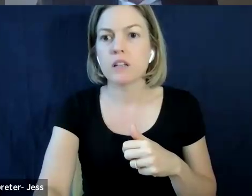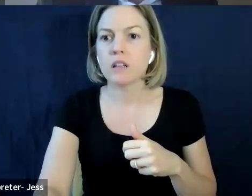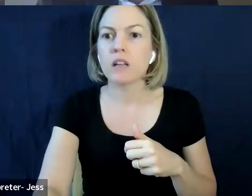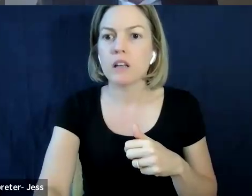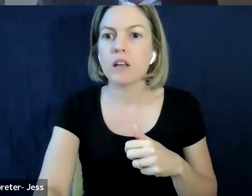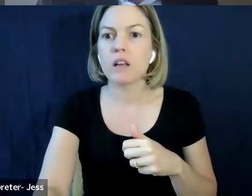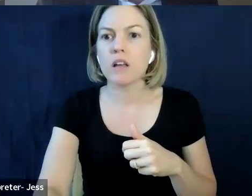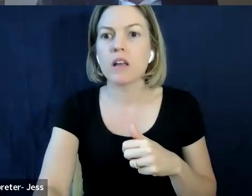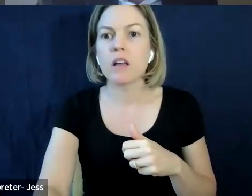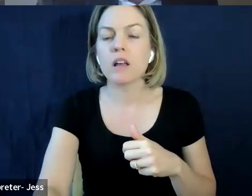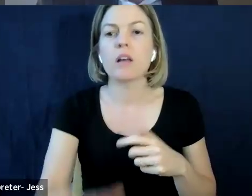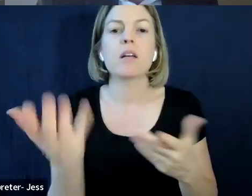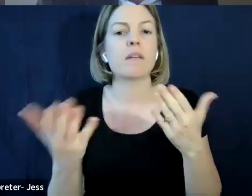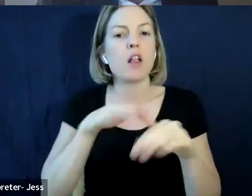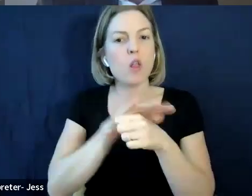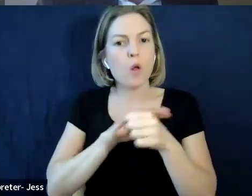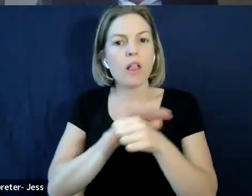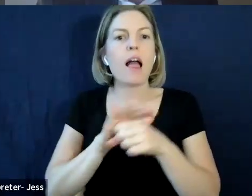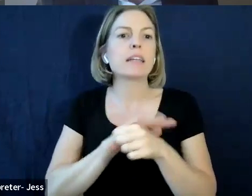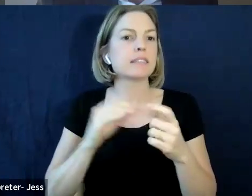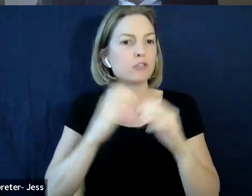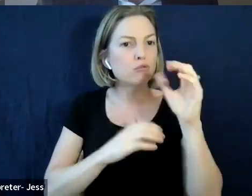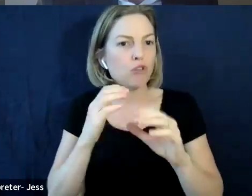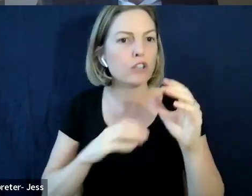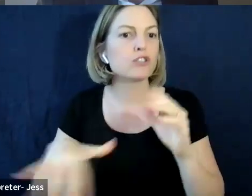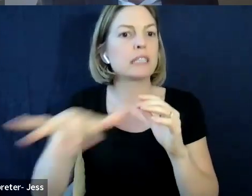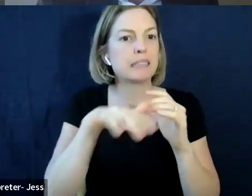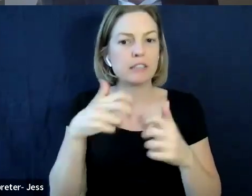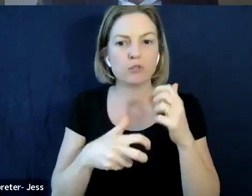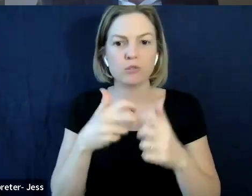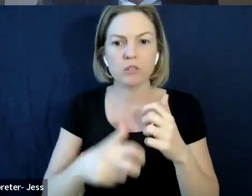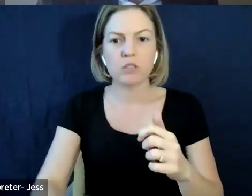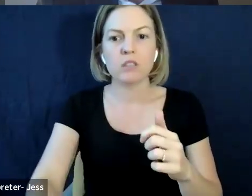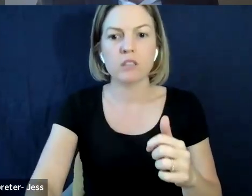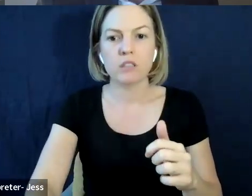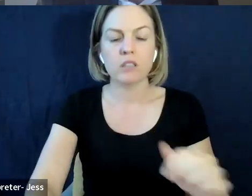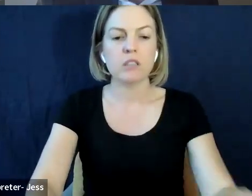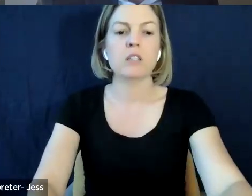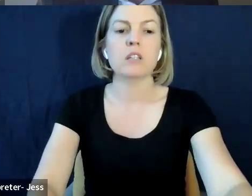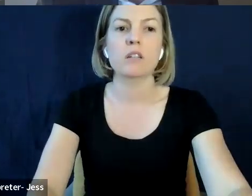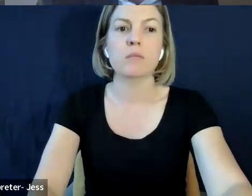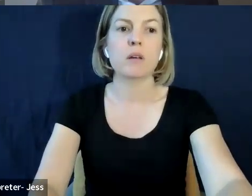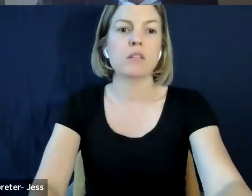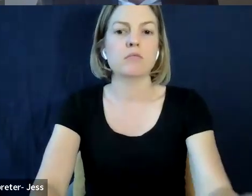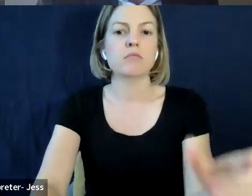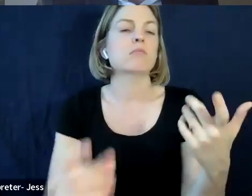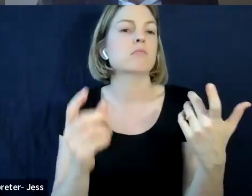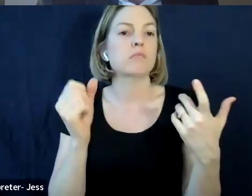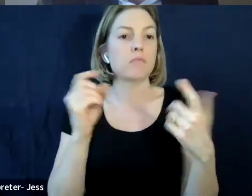localized construction footprint issue, but a gross release into